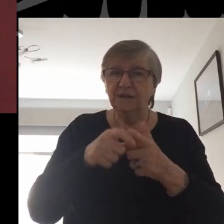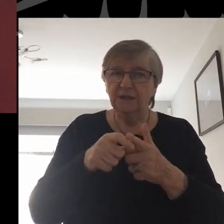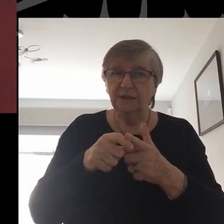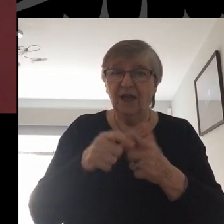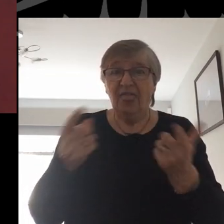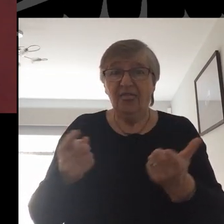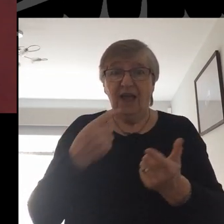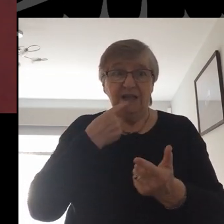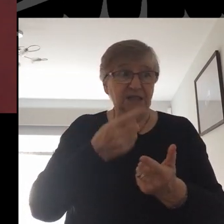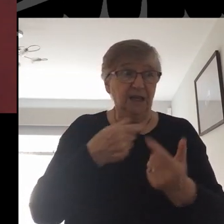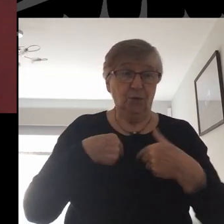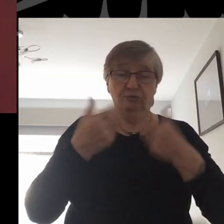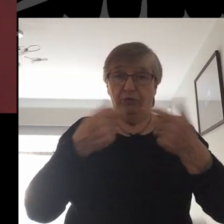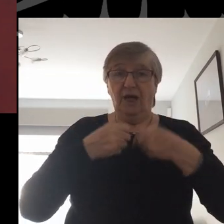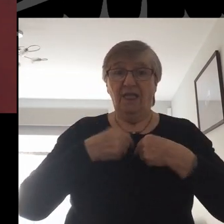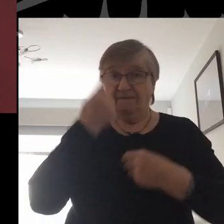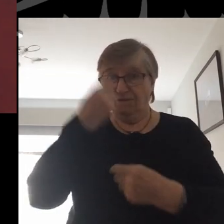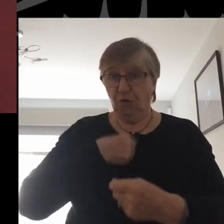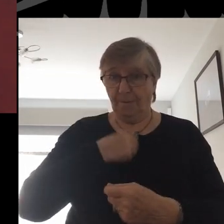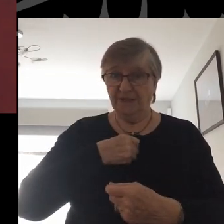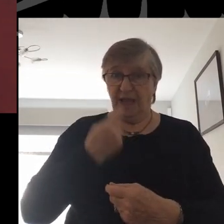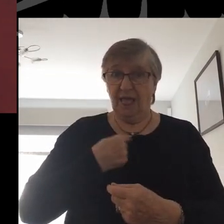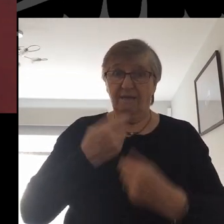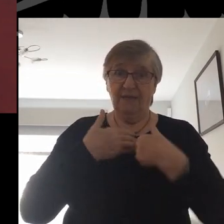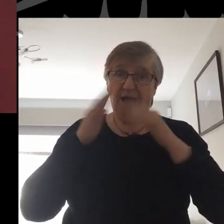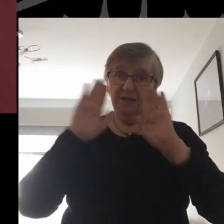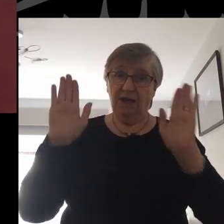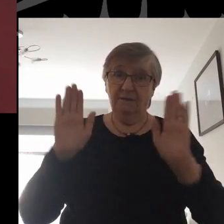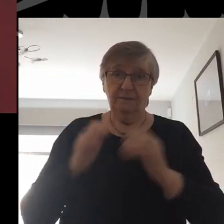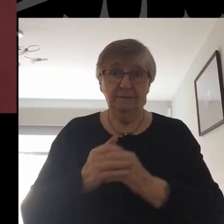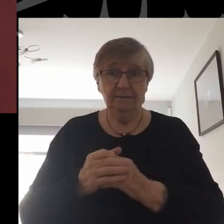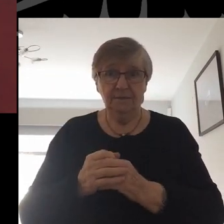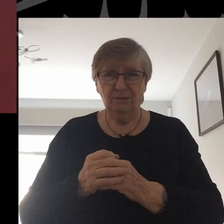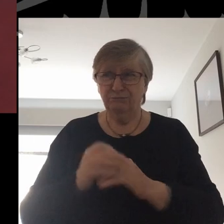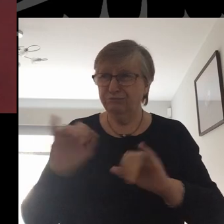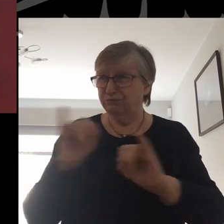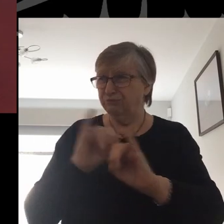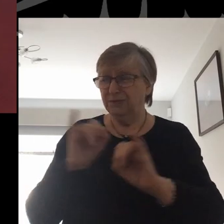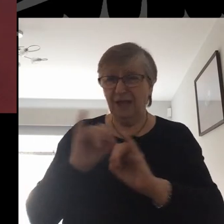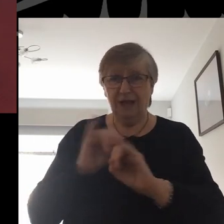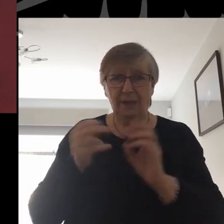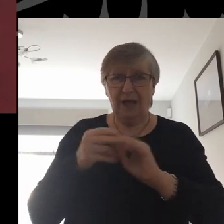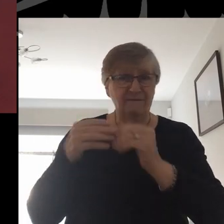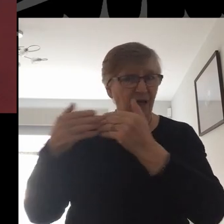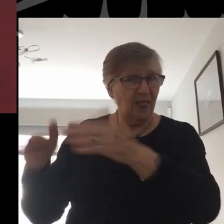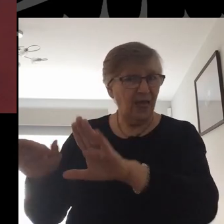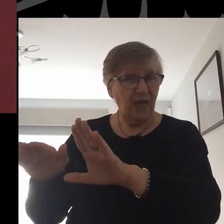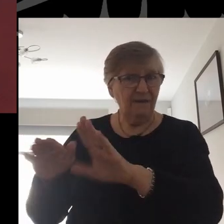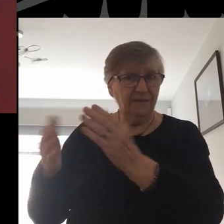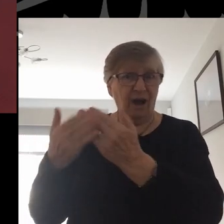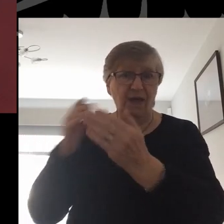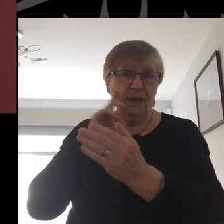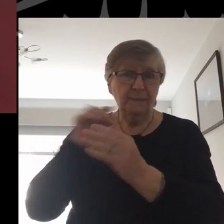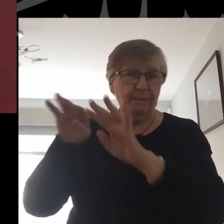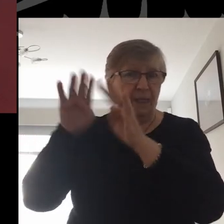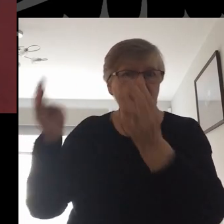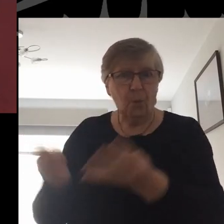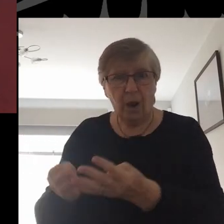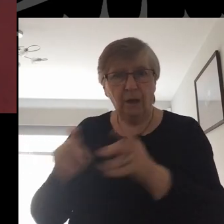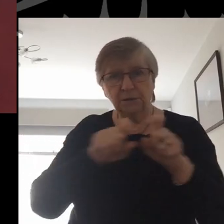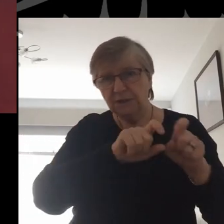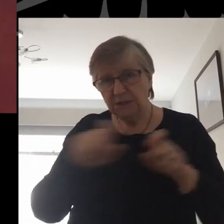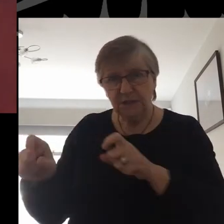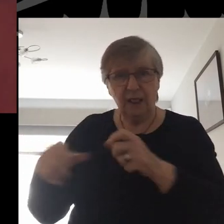just kept that information hidden. It'd be monstrous if they left the rest of the world to be hurting and